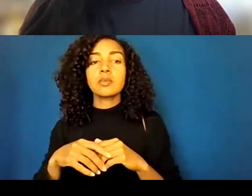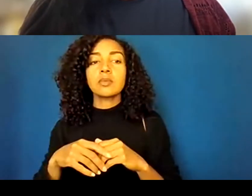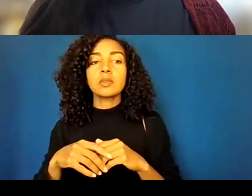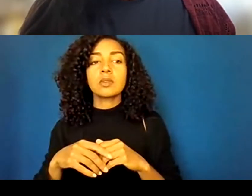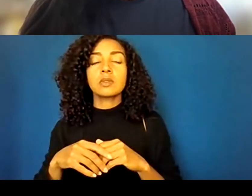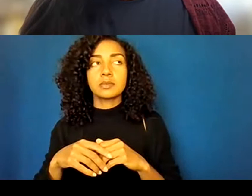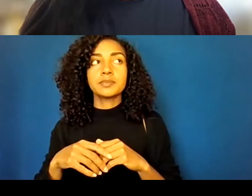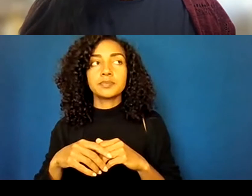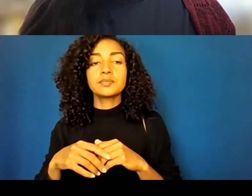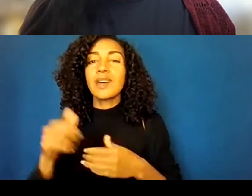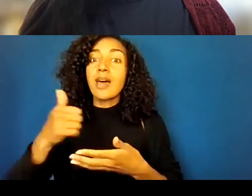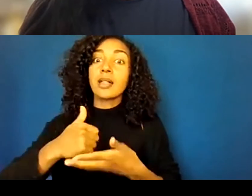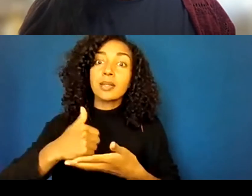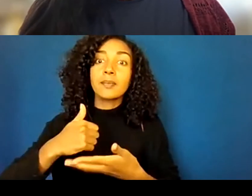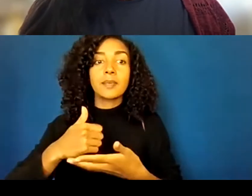the